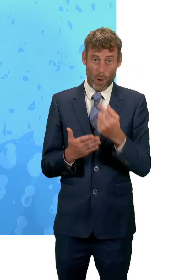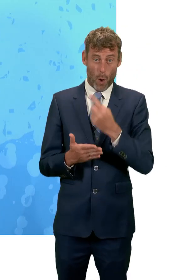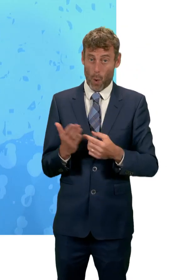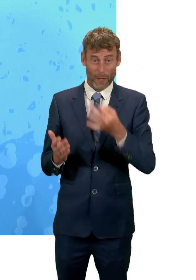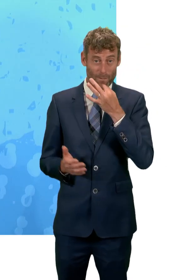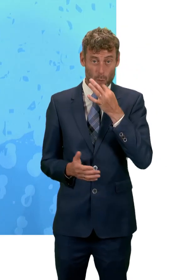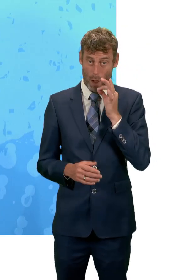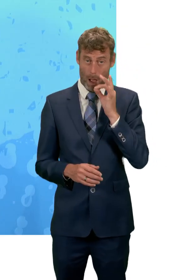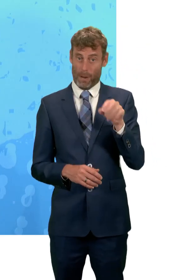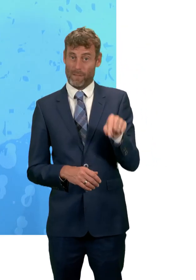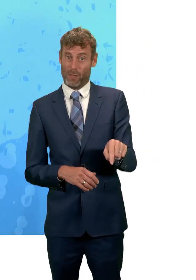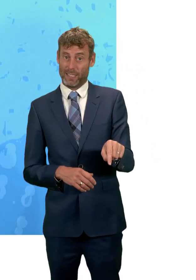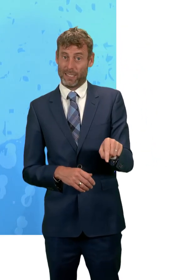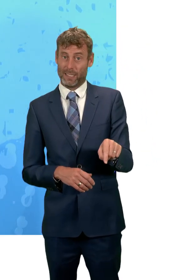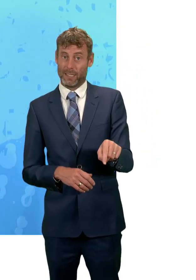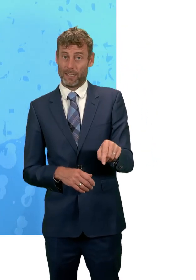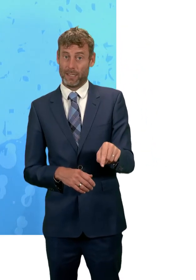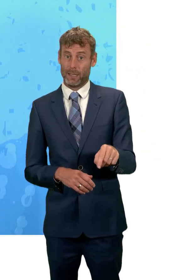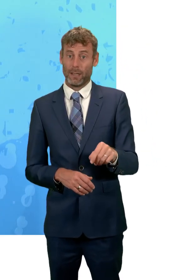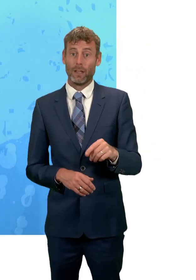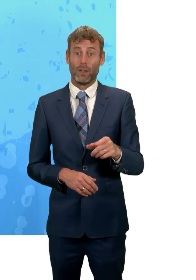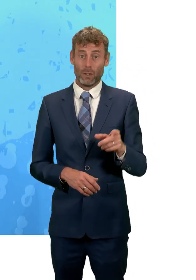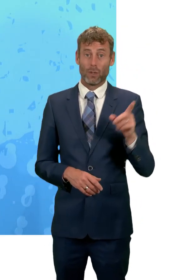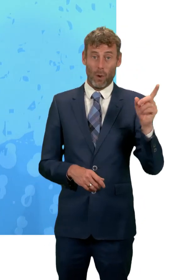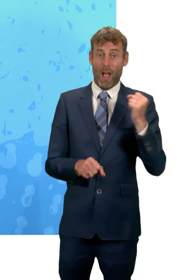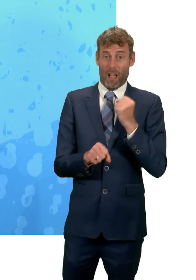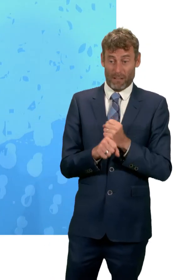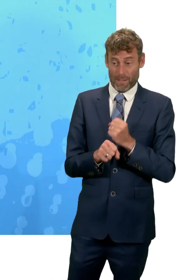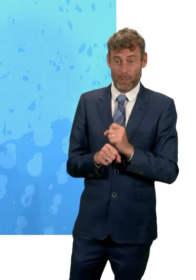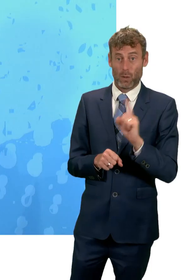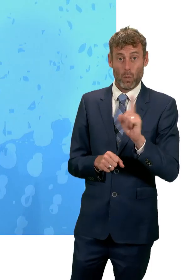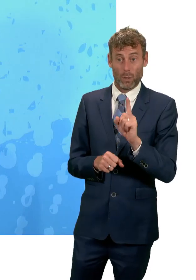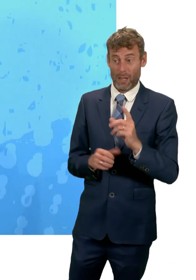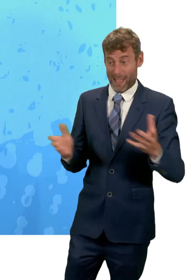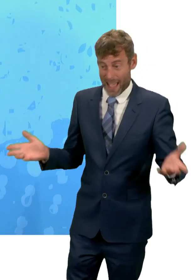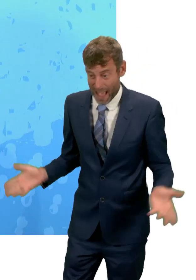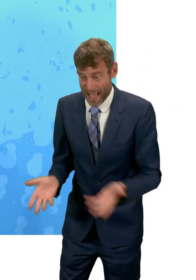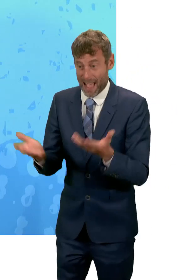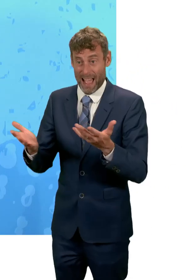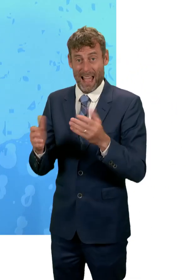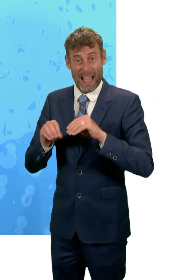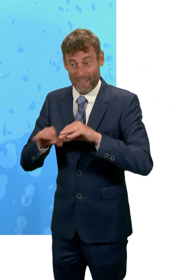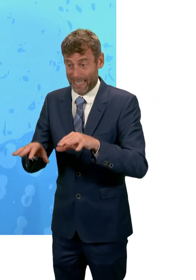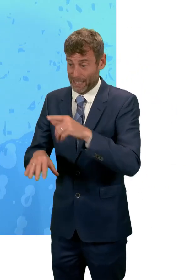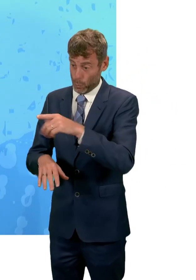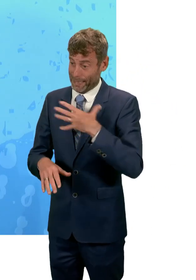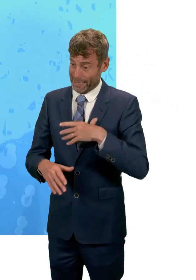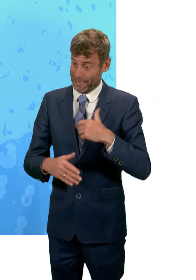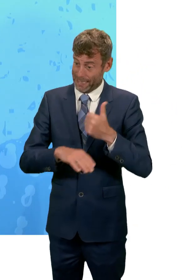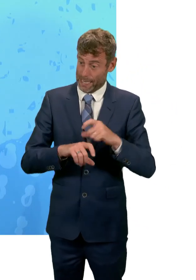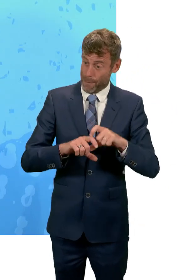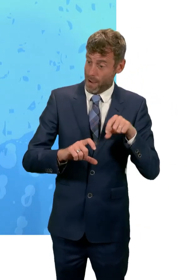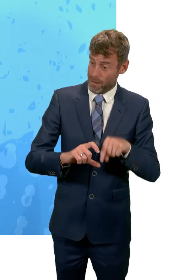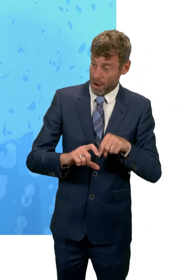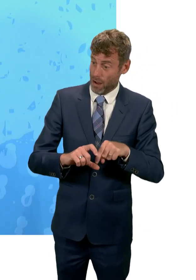money on marketing, giving away money that no one's picking up on. I'm actually filming 6